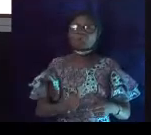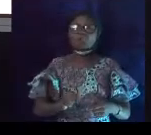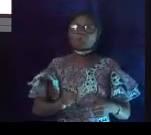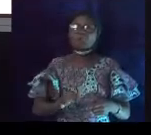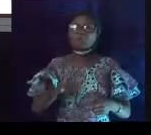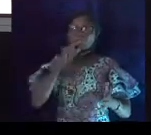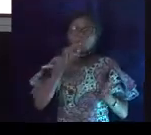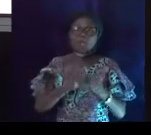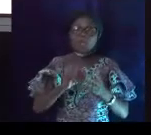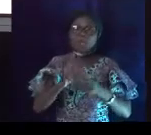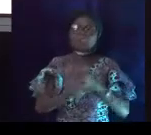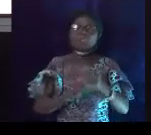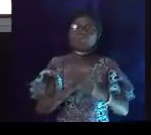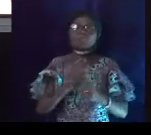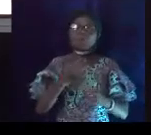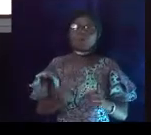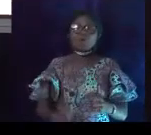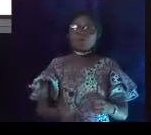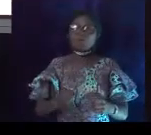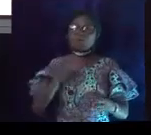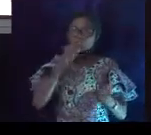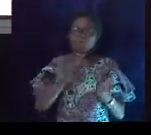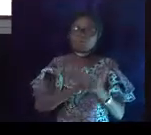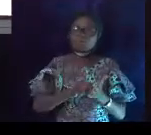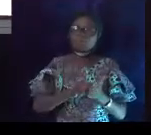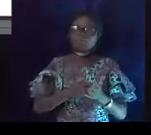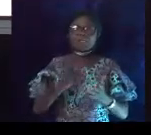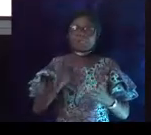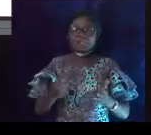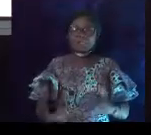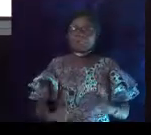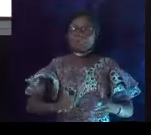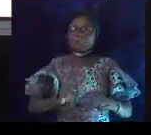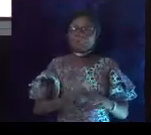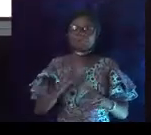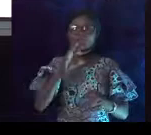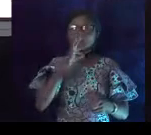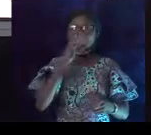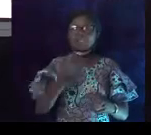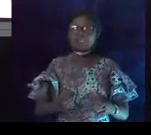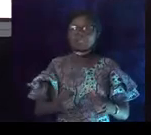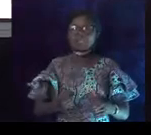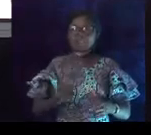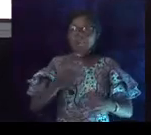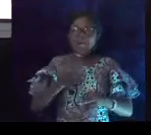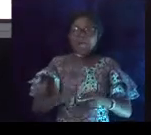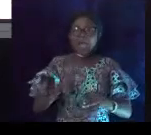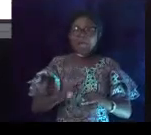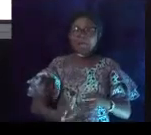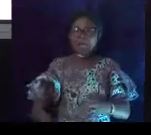chick. Types of chicken. The first one is egg-laying chickens. Say that.